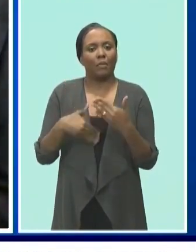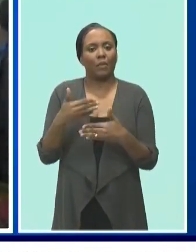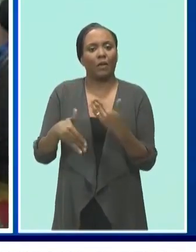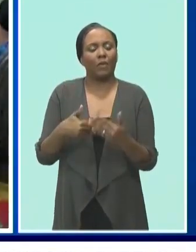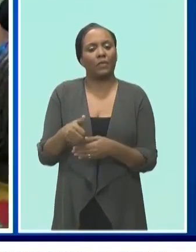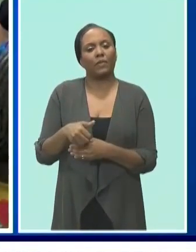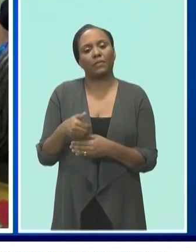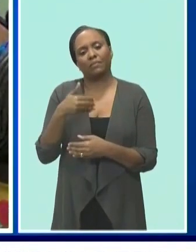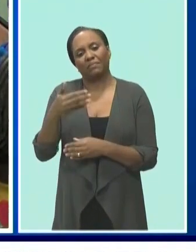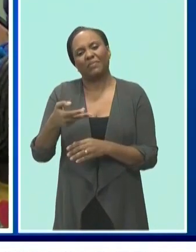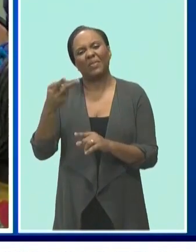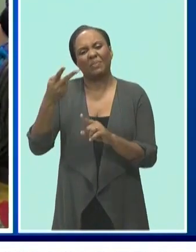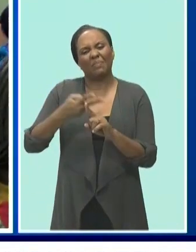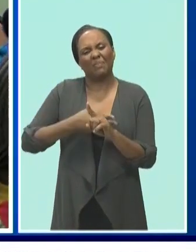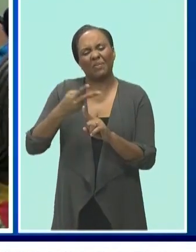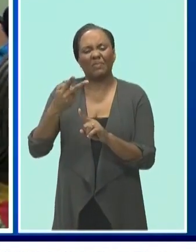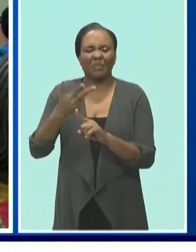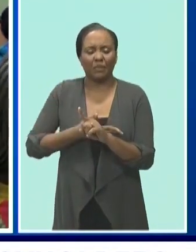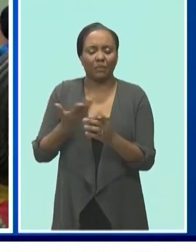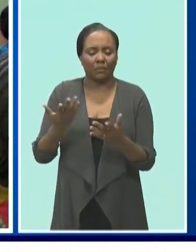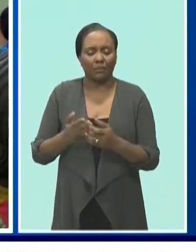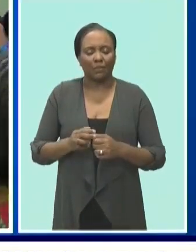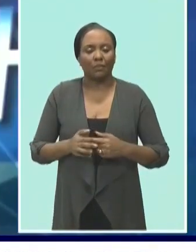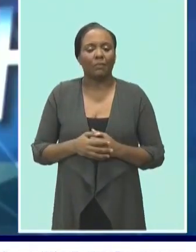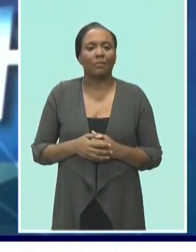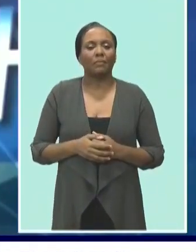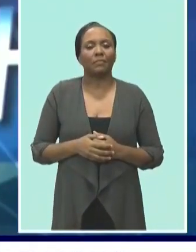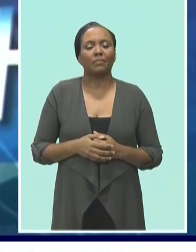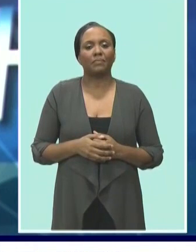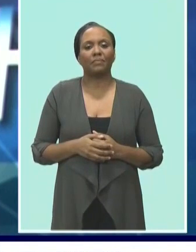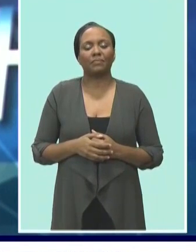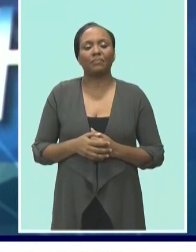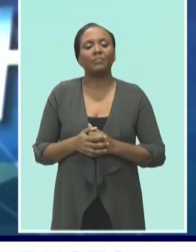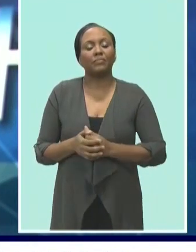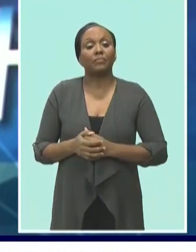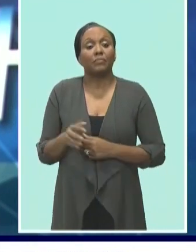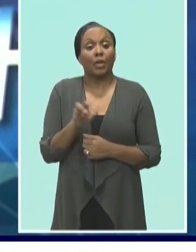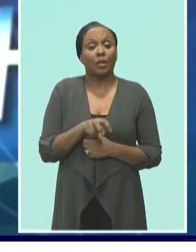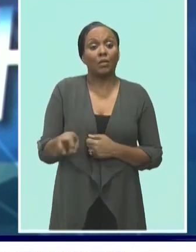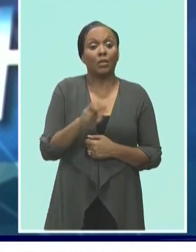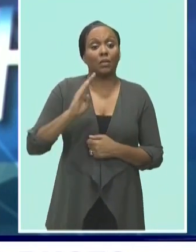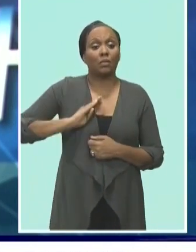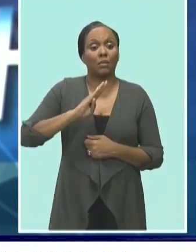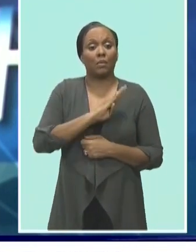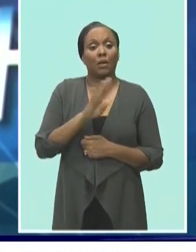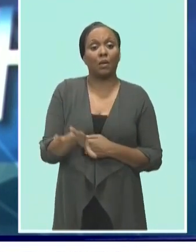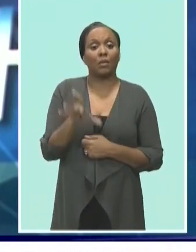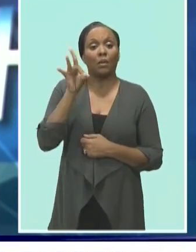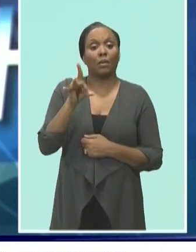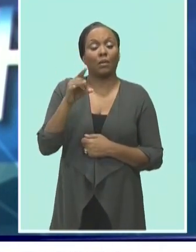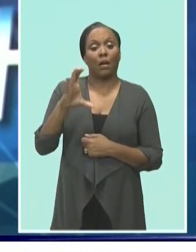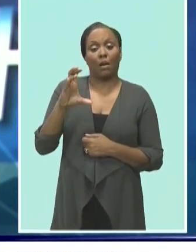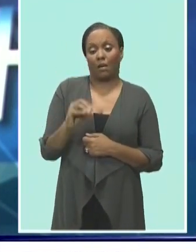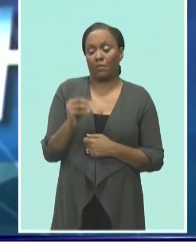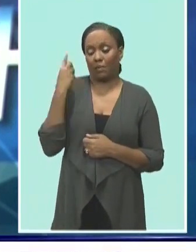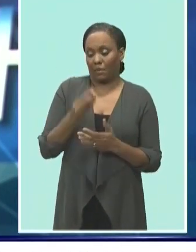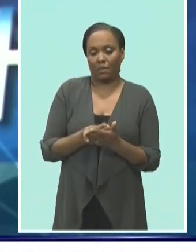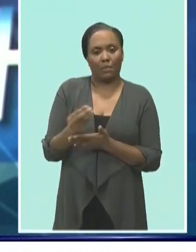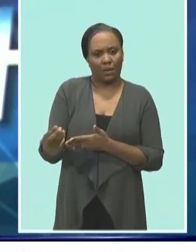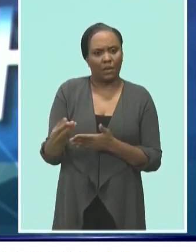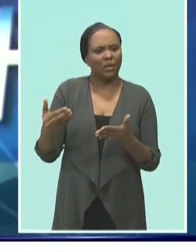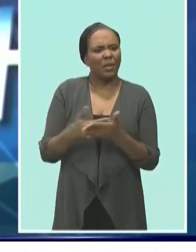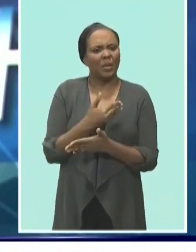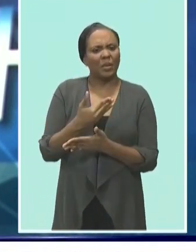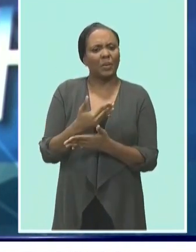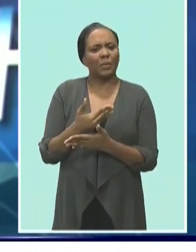months. Lisa Broom, CBC News. The Transport Board has selected a company to purchase its new fleet of